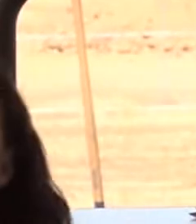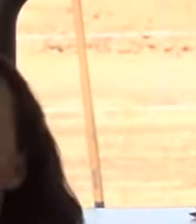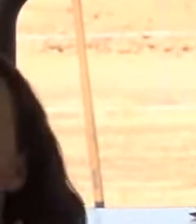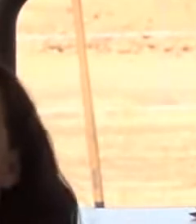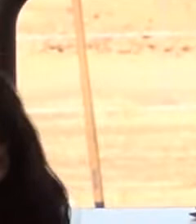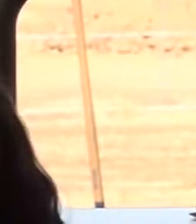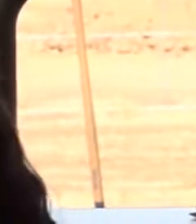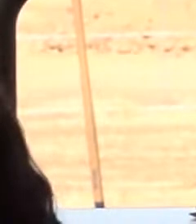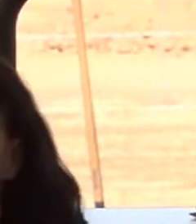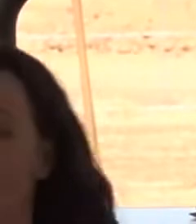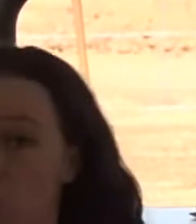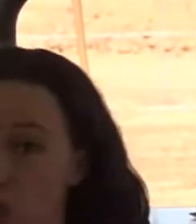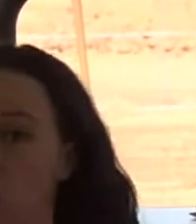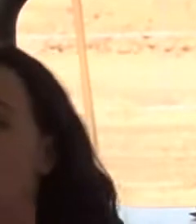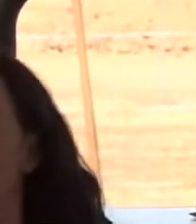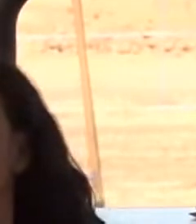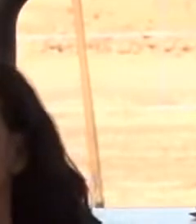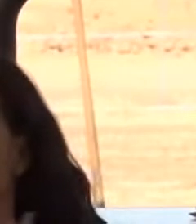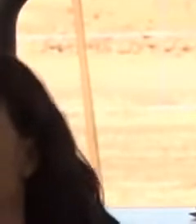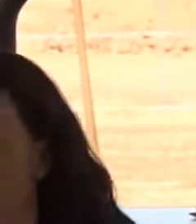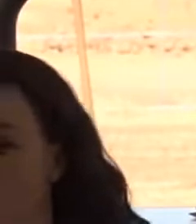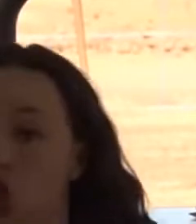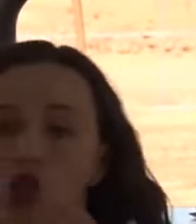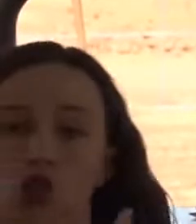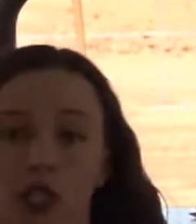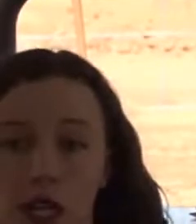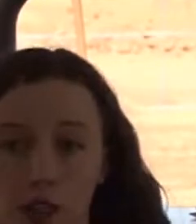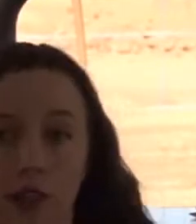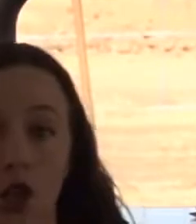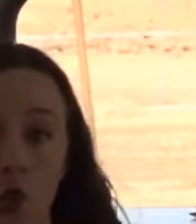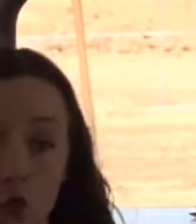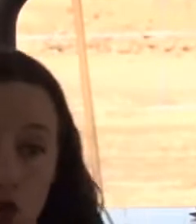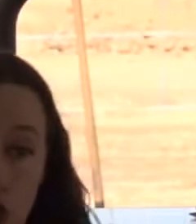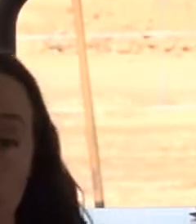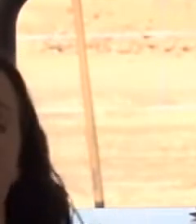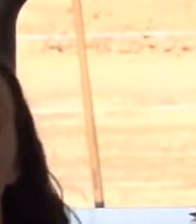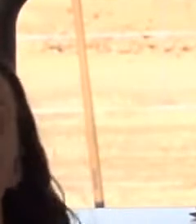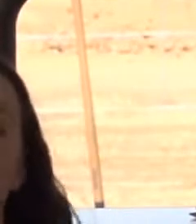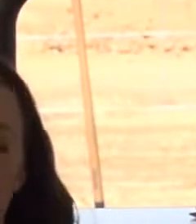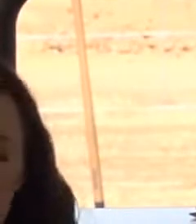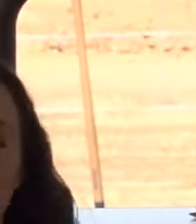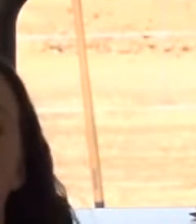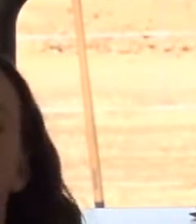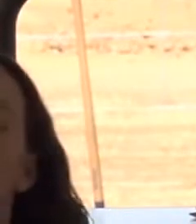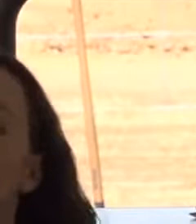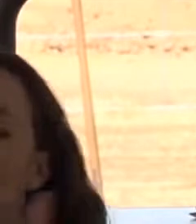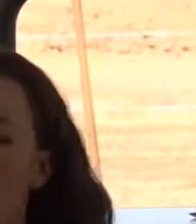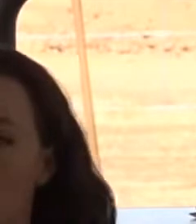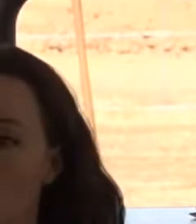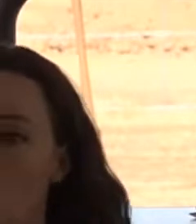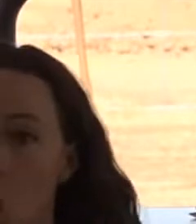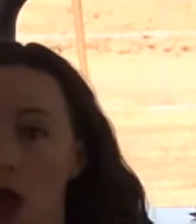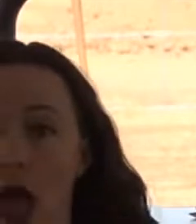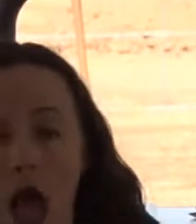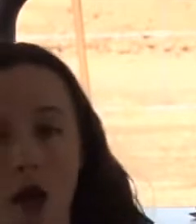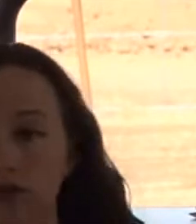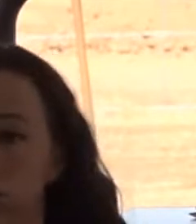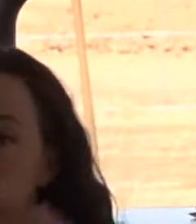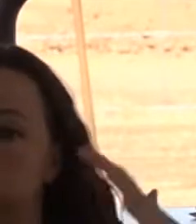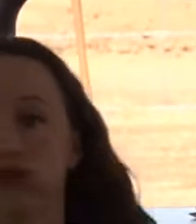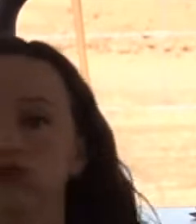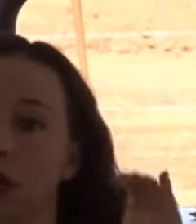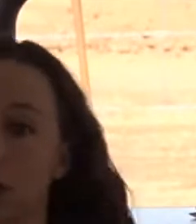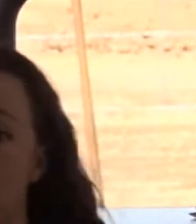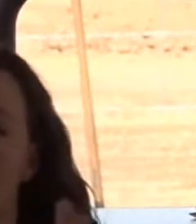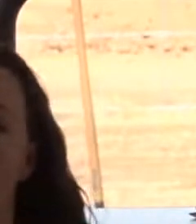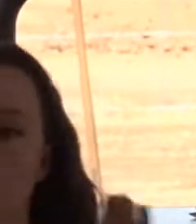wastewater, engineering, geology, GIS, computer science. It will also have state-of-the-art